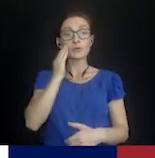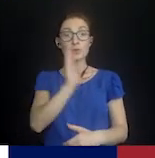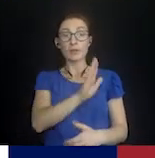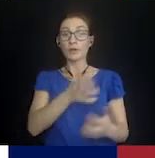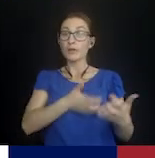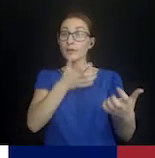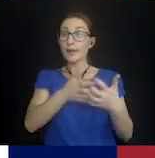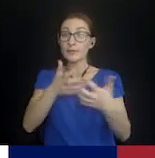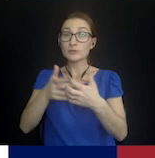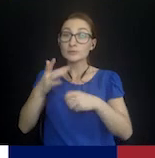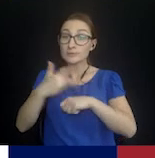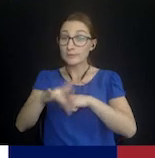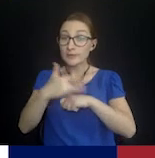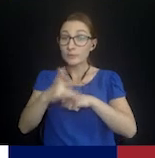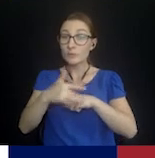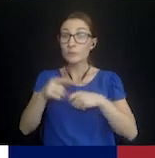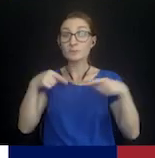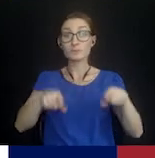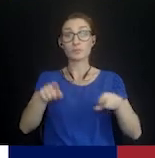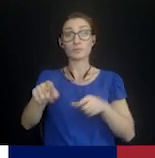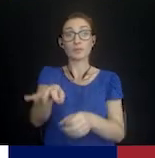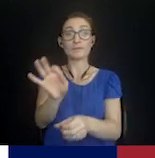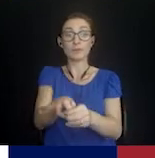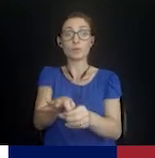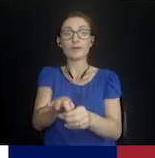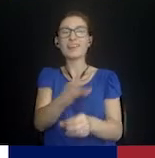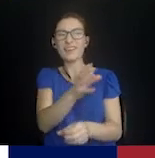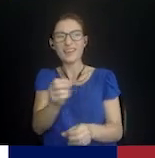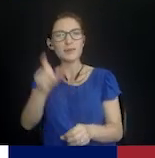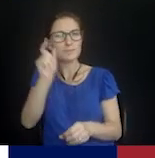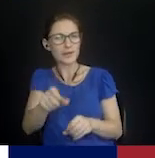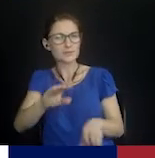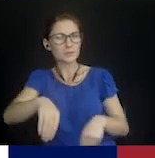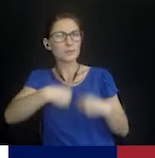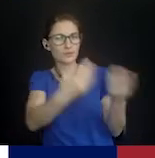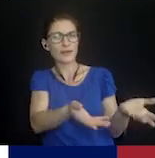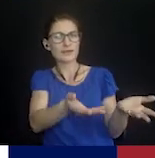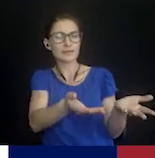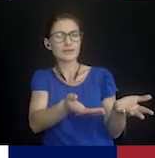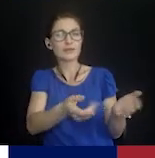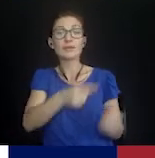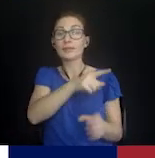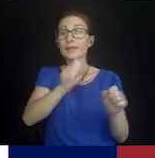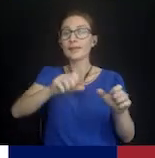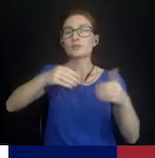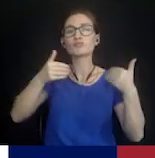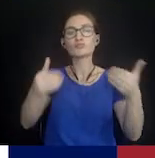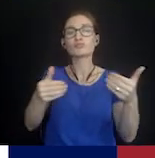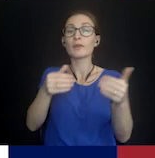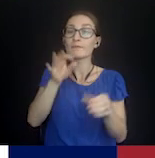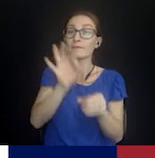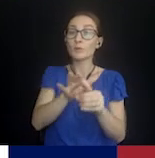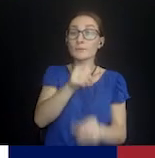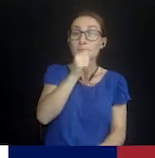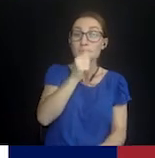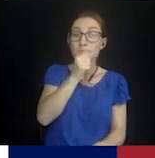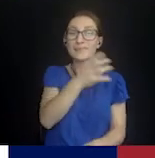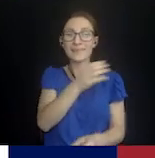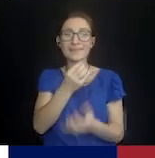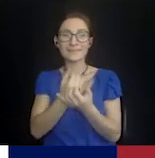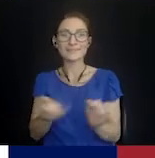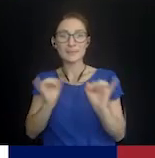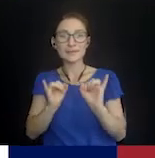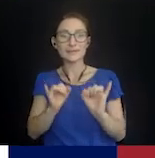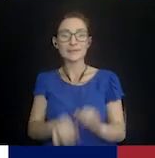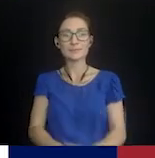the accommodations that are available to them and that have to be provided to them, so that they can vote privately and